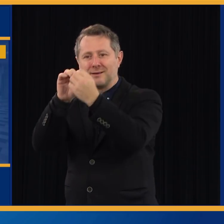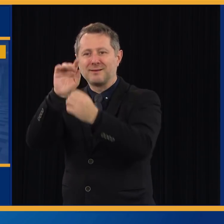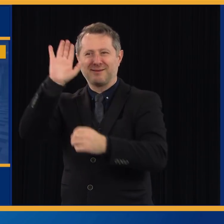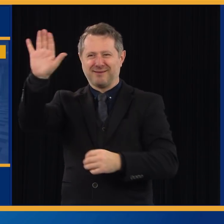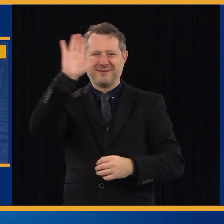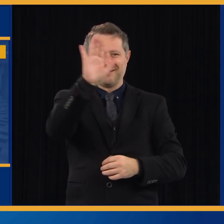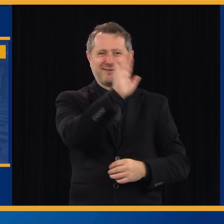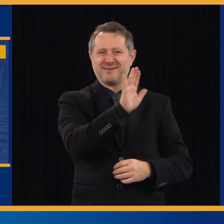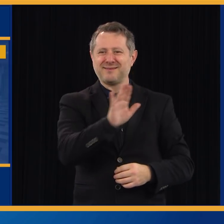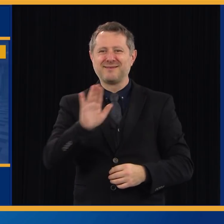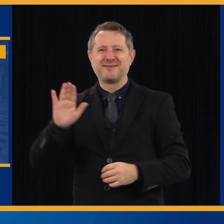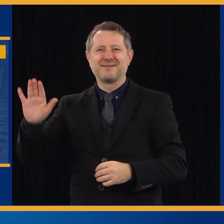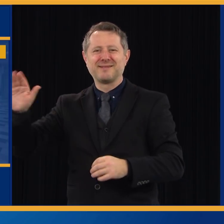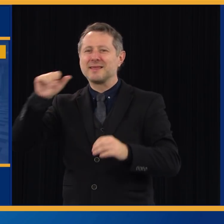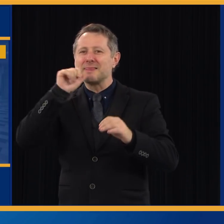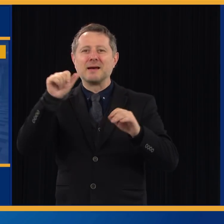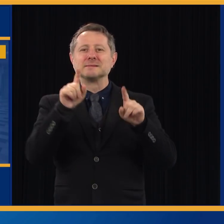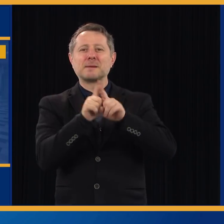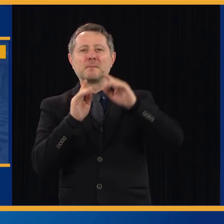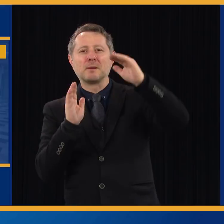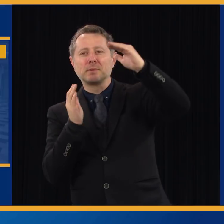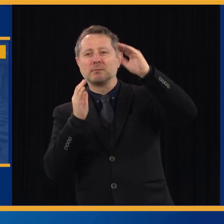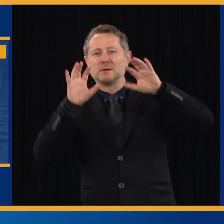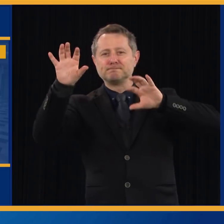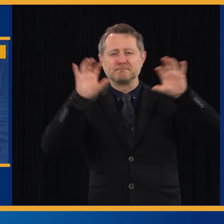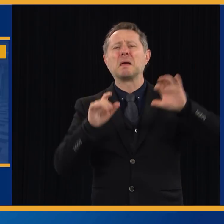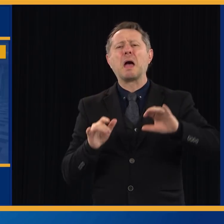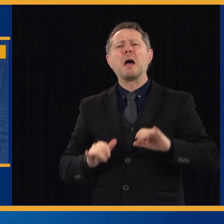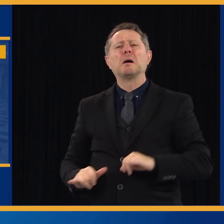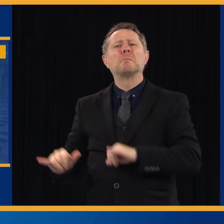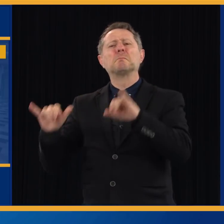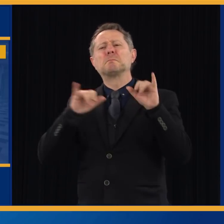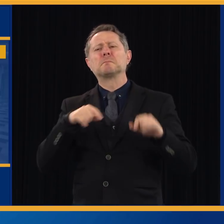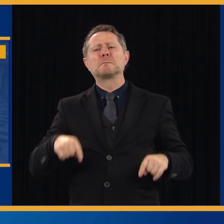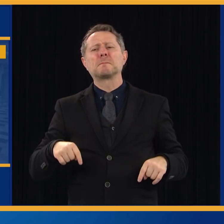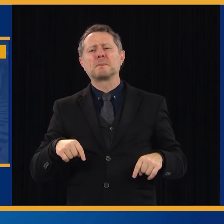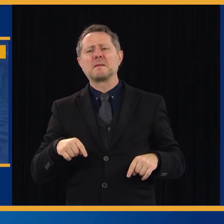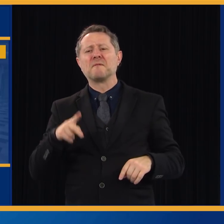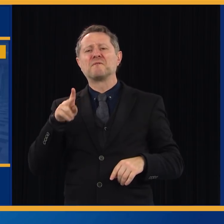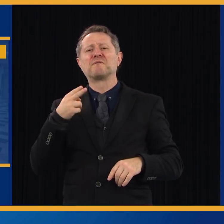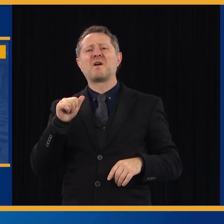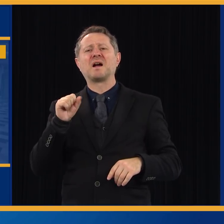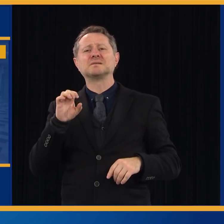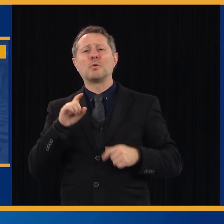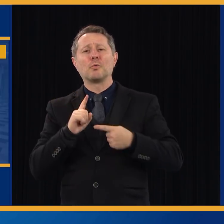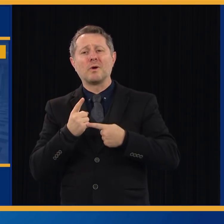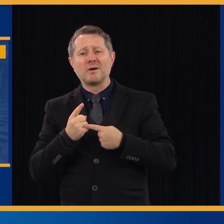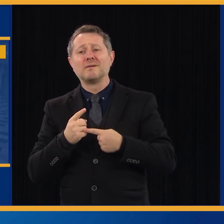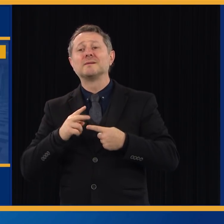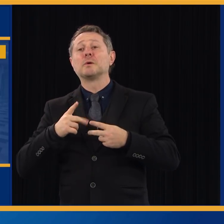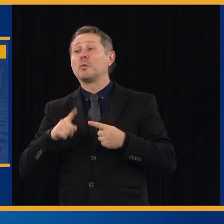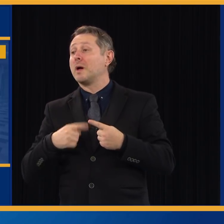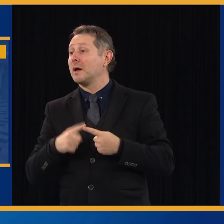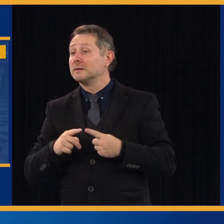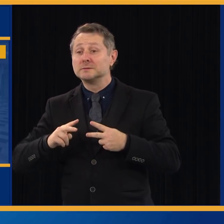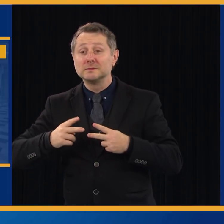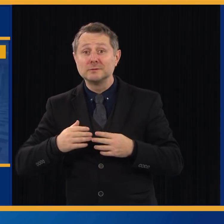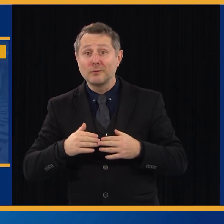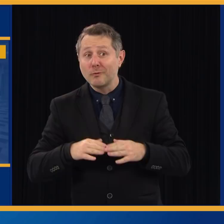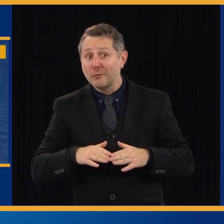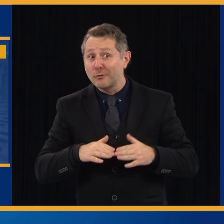thing on this phase. Let's talk about reopening economies in